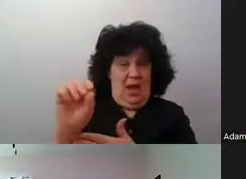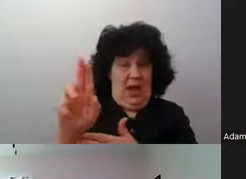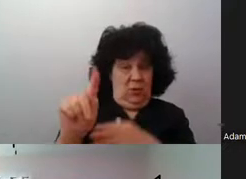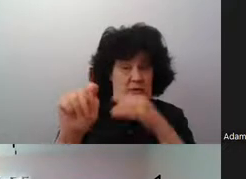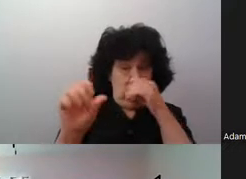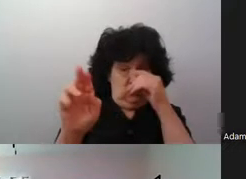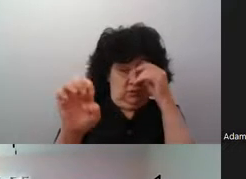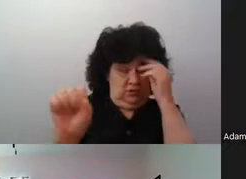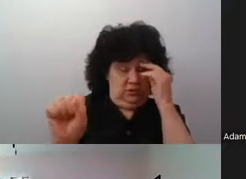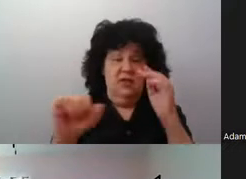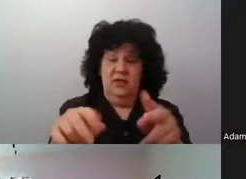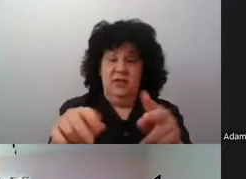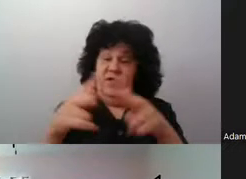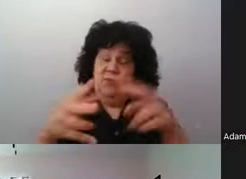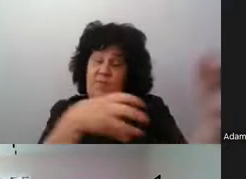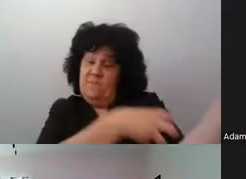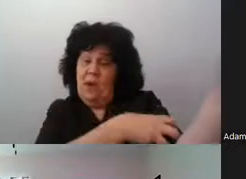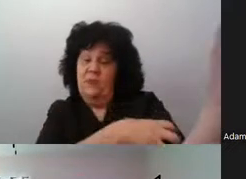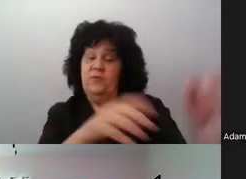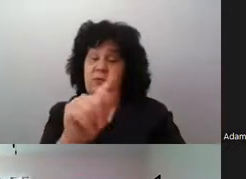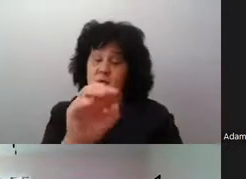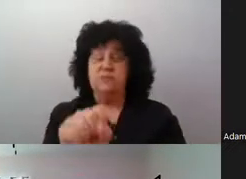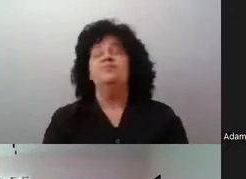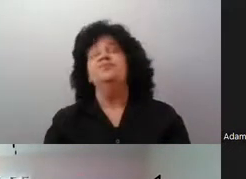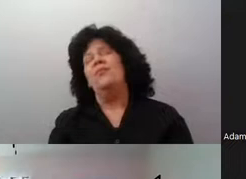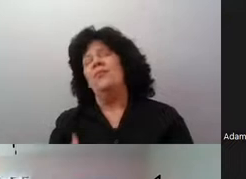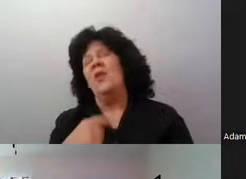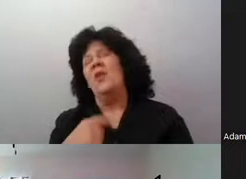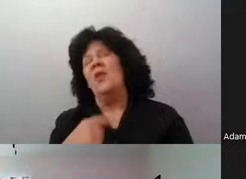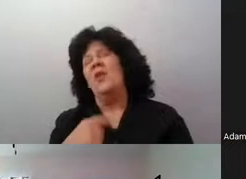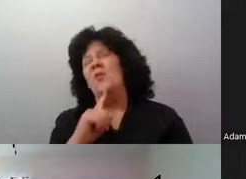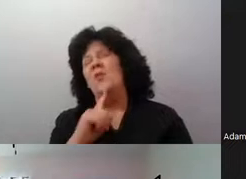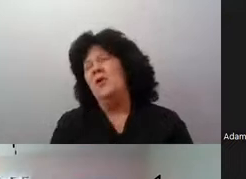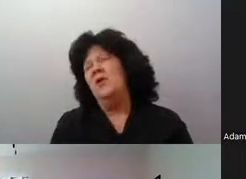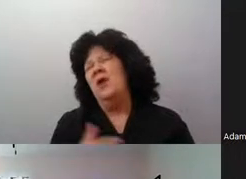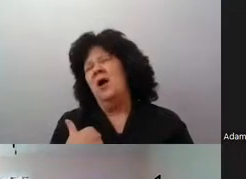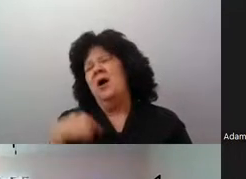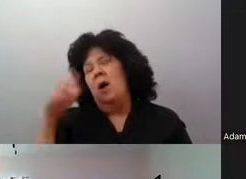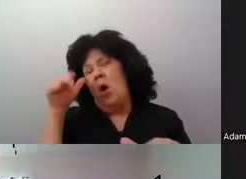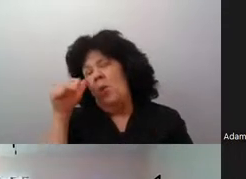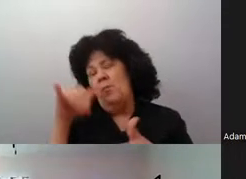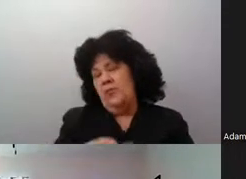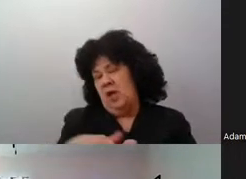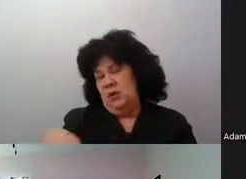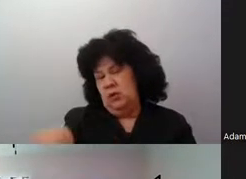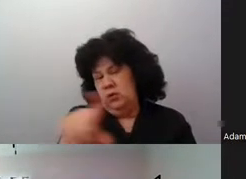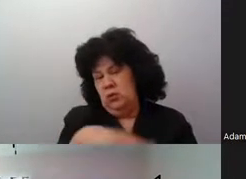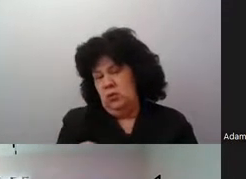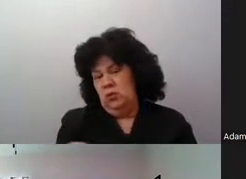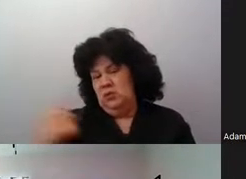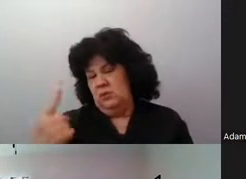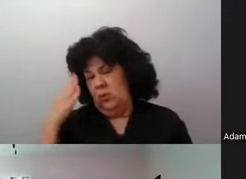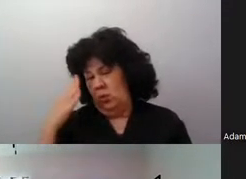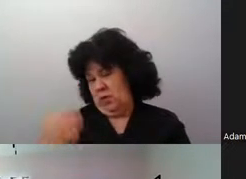incredibly powerful tools. And I guess what I'm hoping is that you or someone is going to be advocating for that in the future.